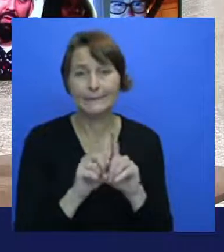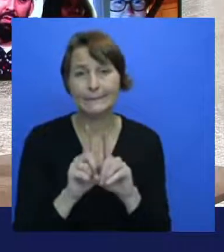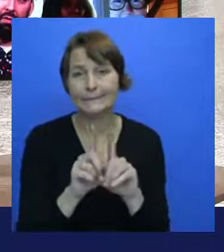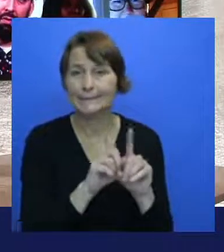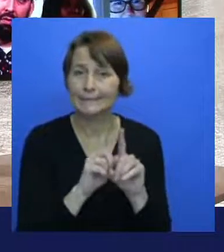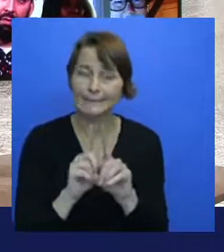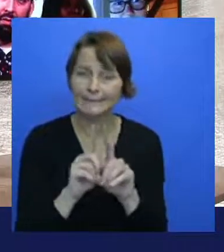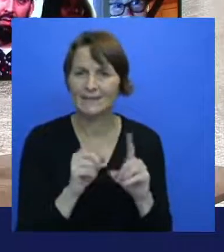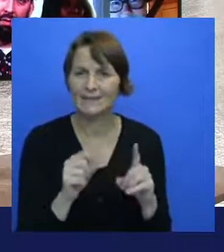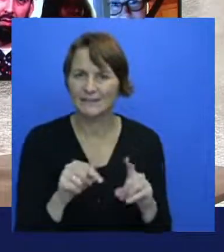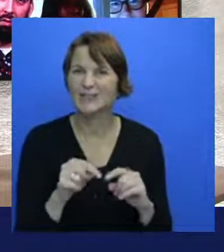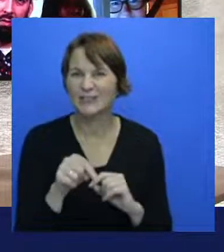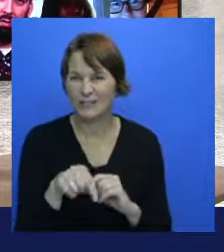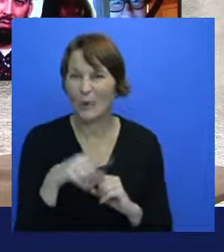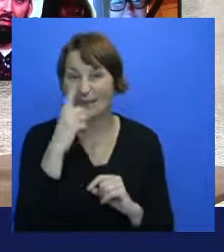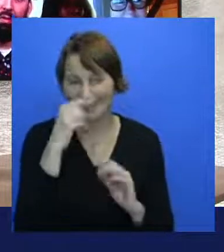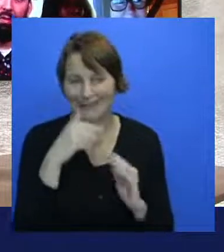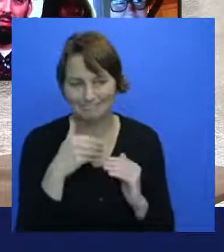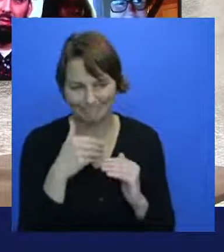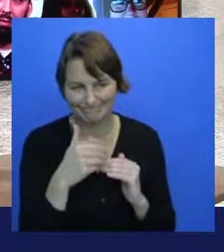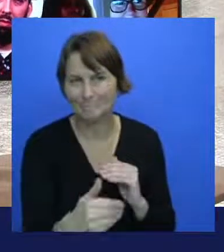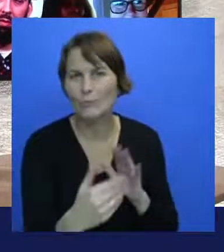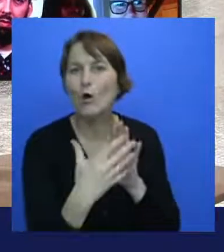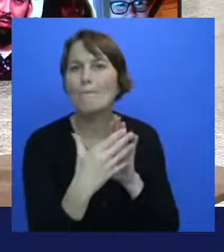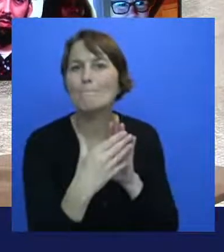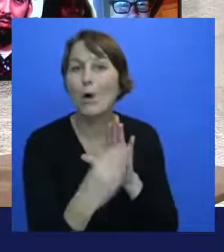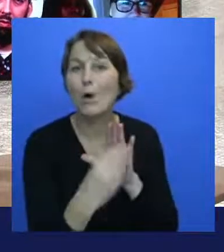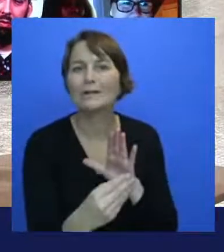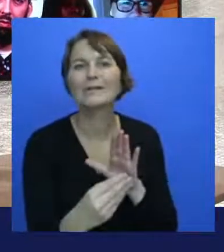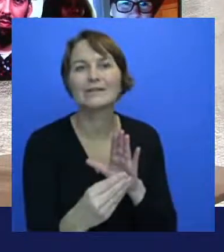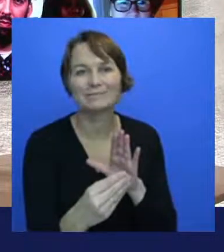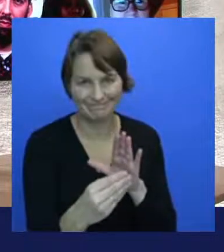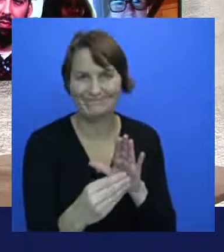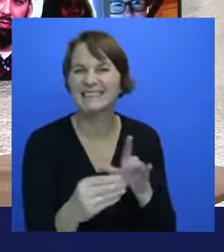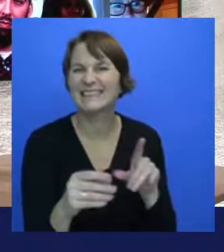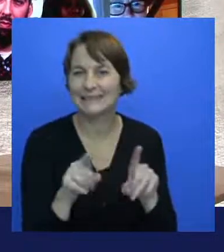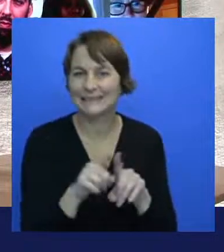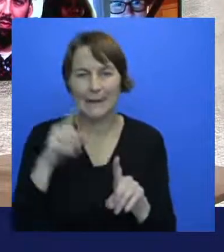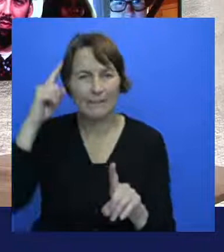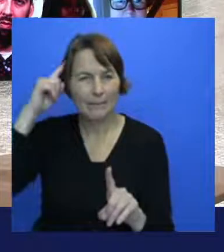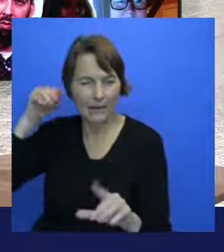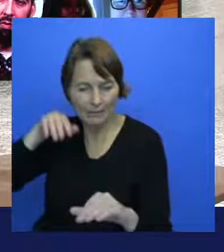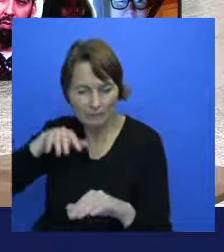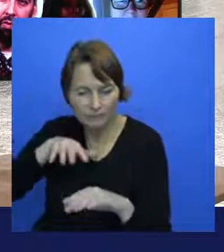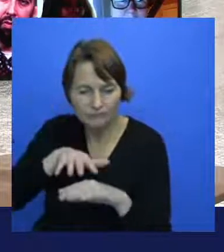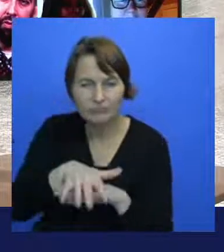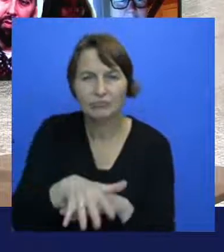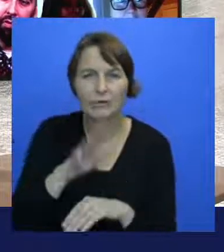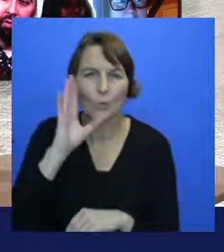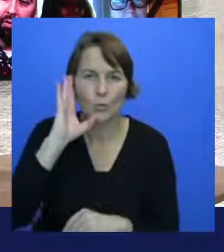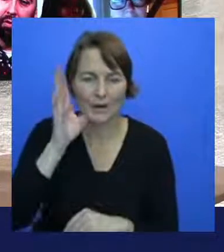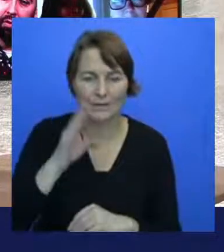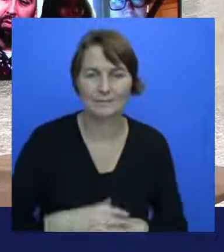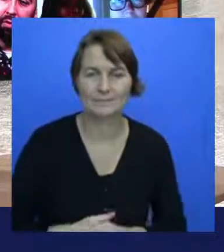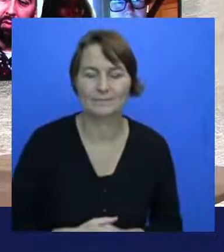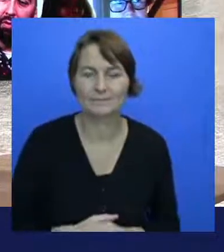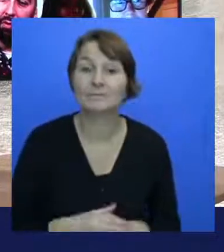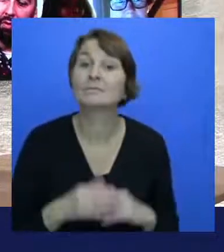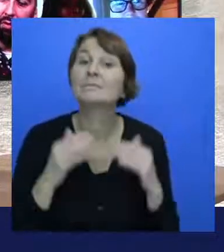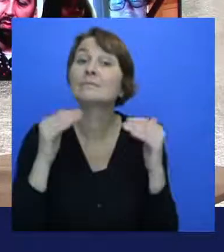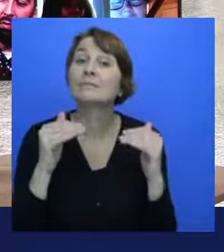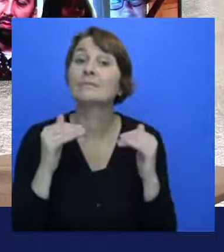also biased again. So, and of course, from an ethical perspective, I would be